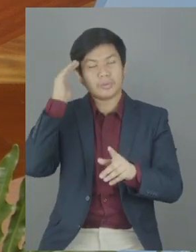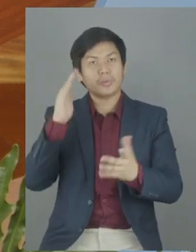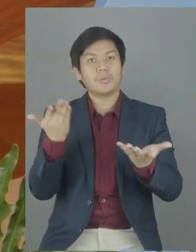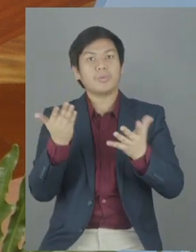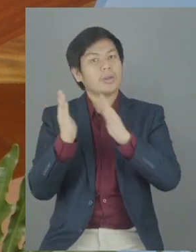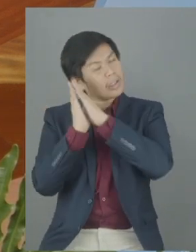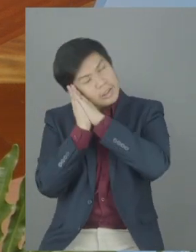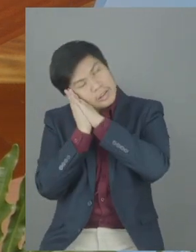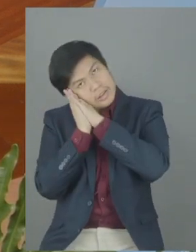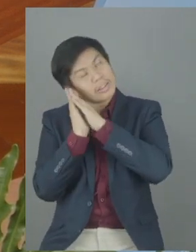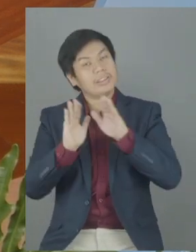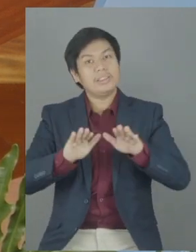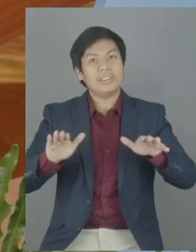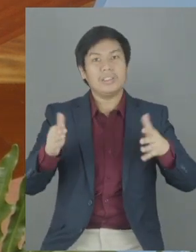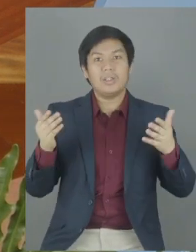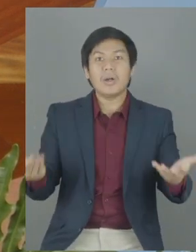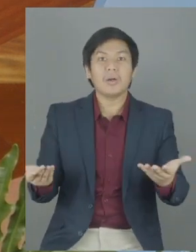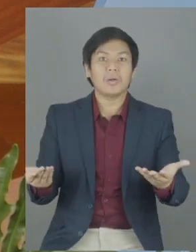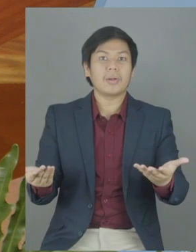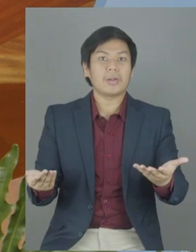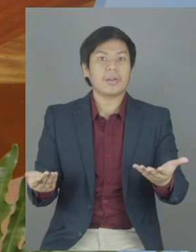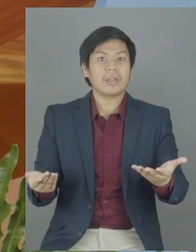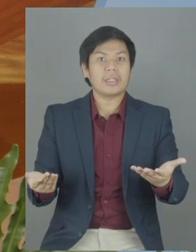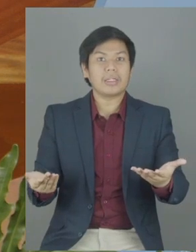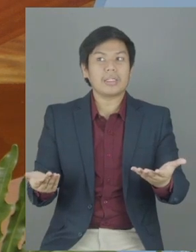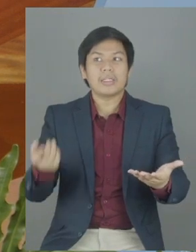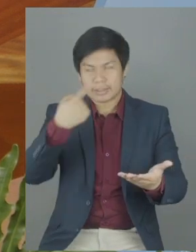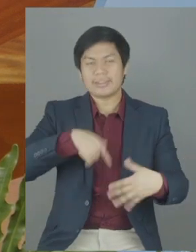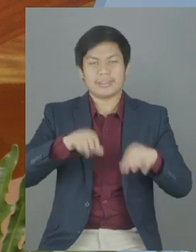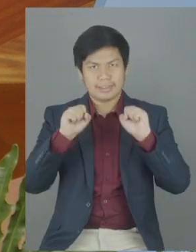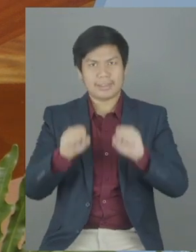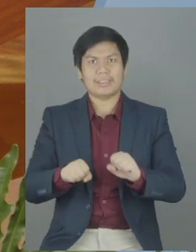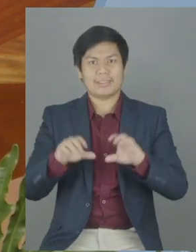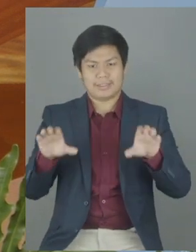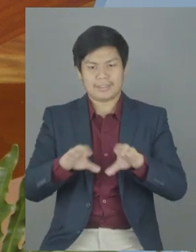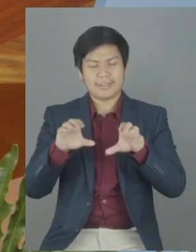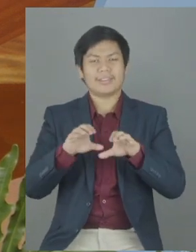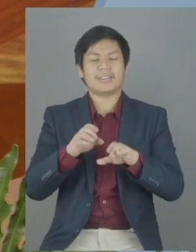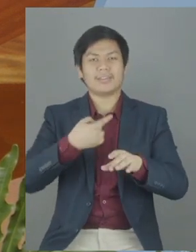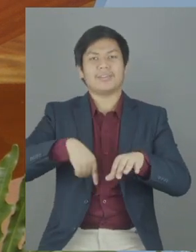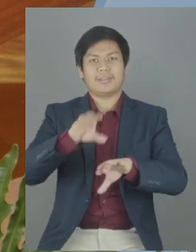head. Children, we can do something about it, church.